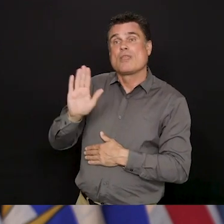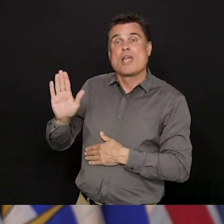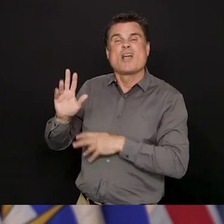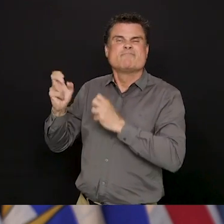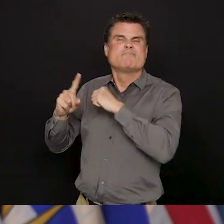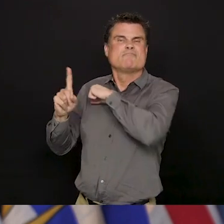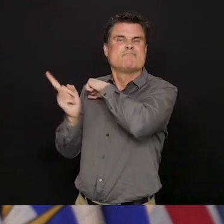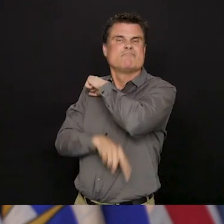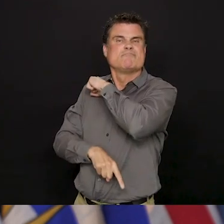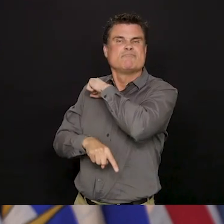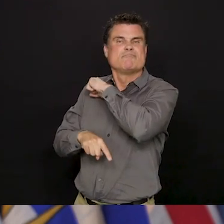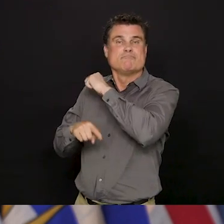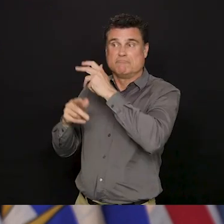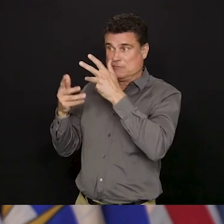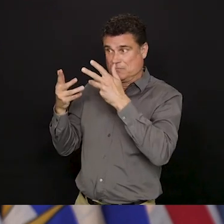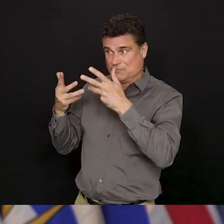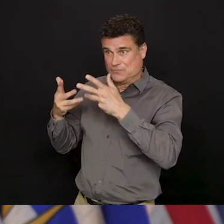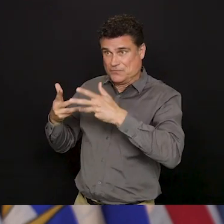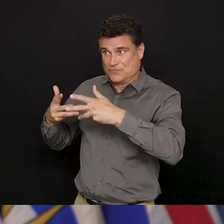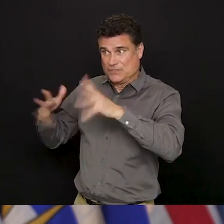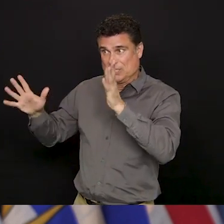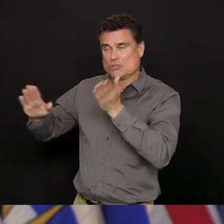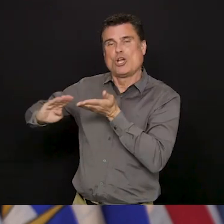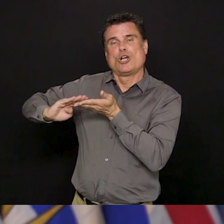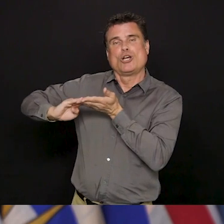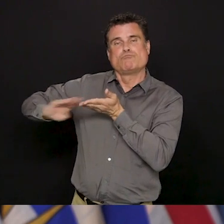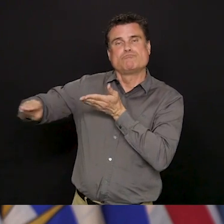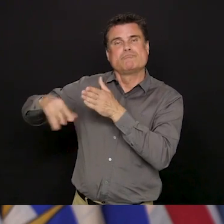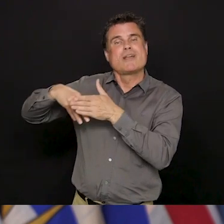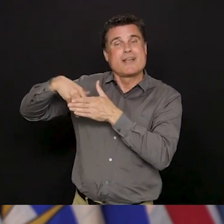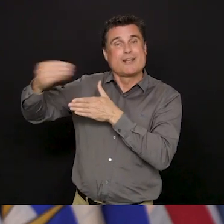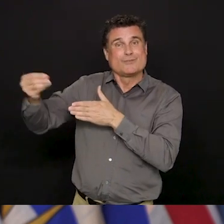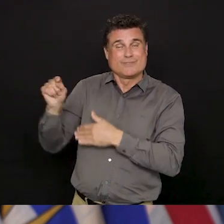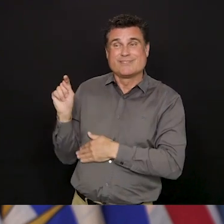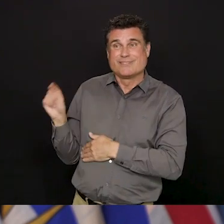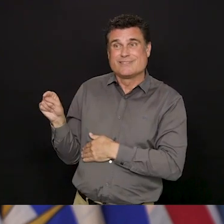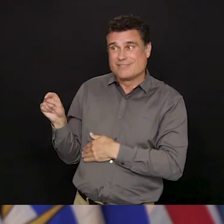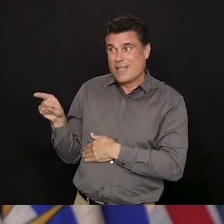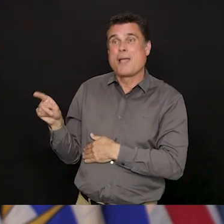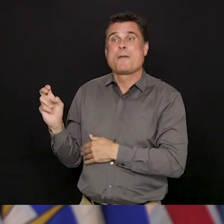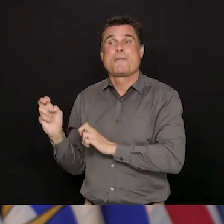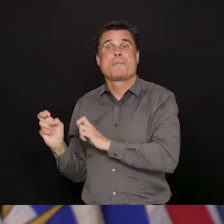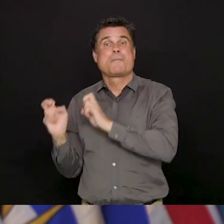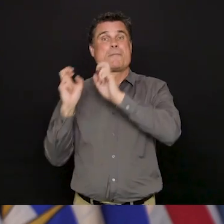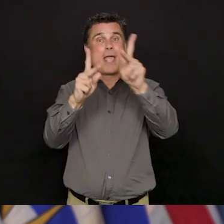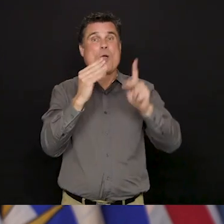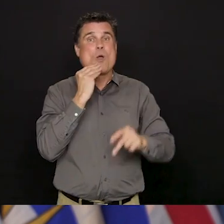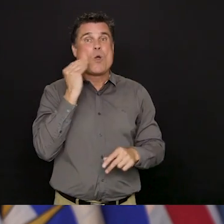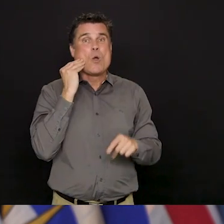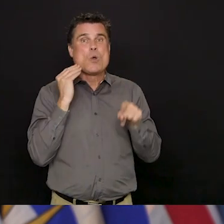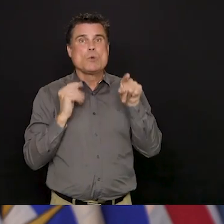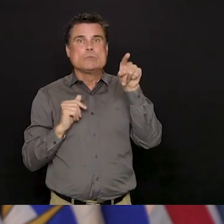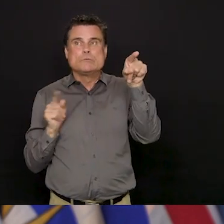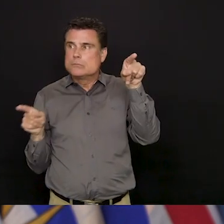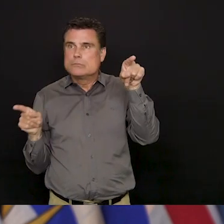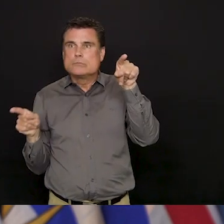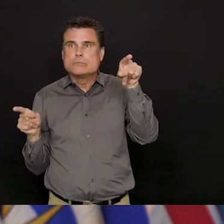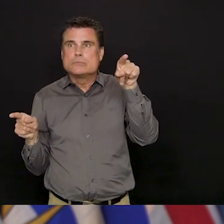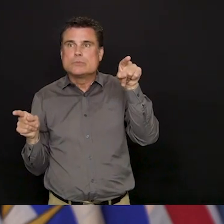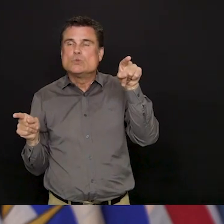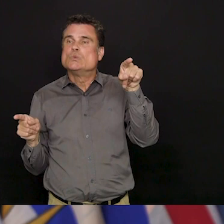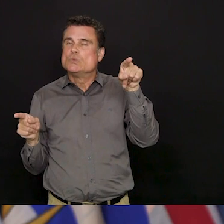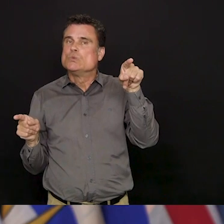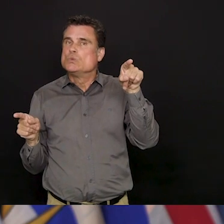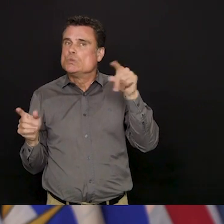issues in many regions around Indigenous people and going home to their communities, their home communities.